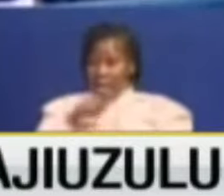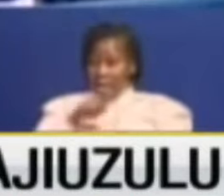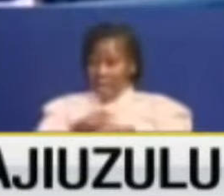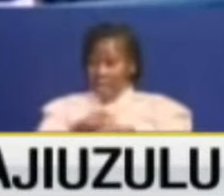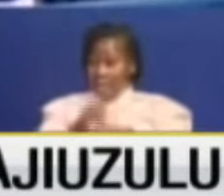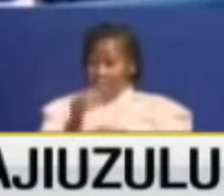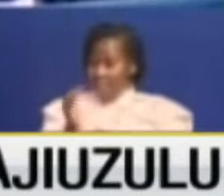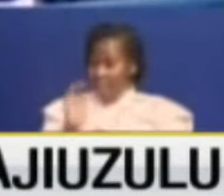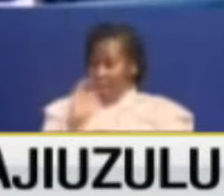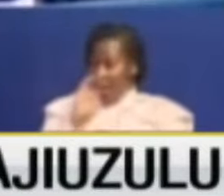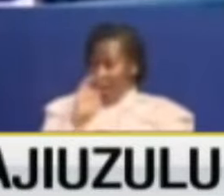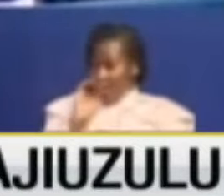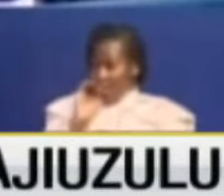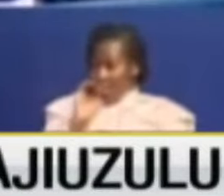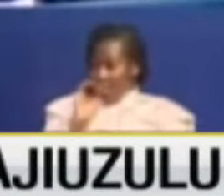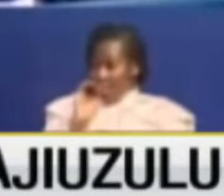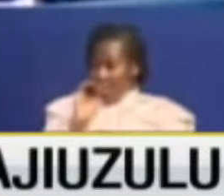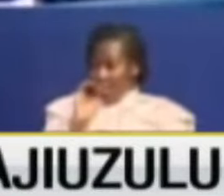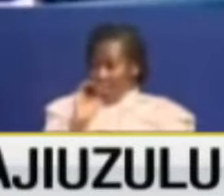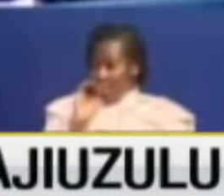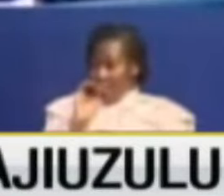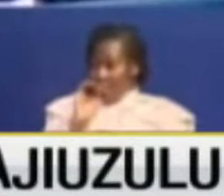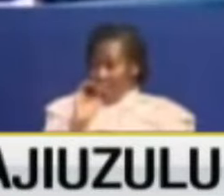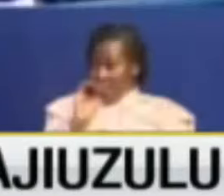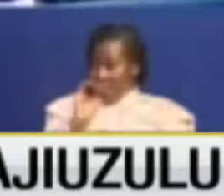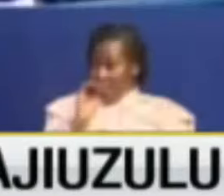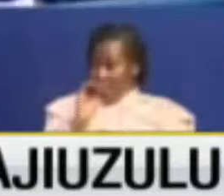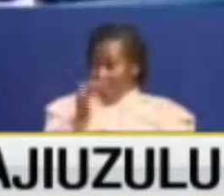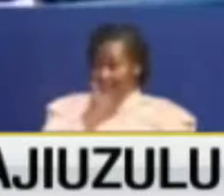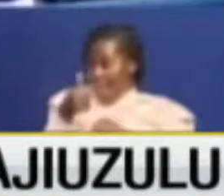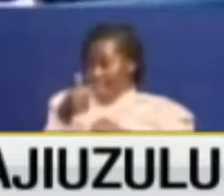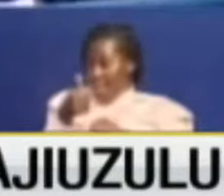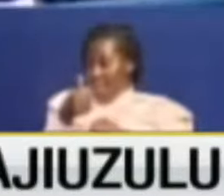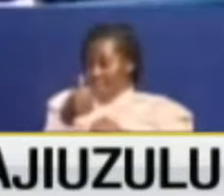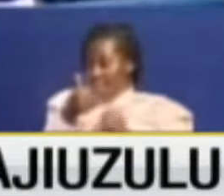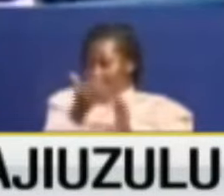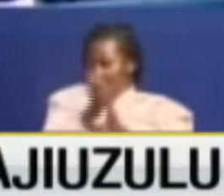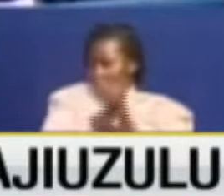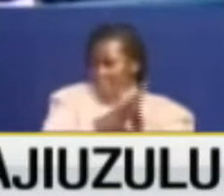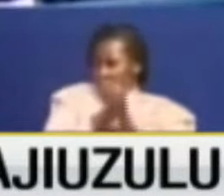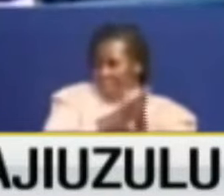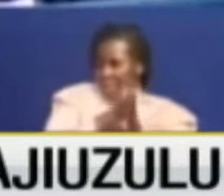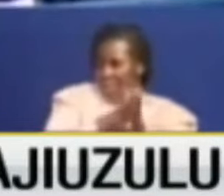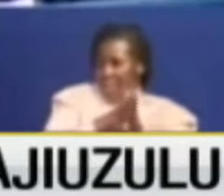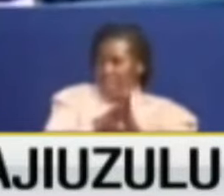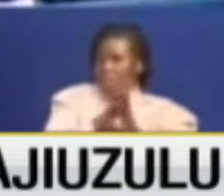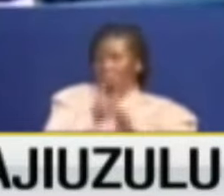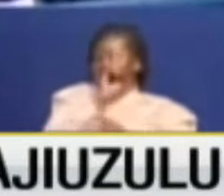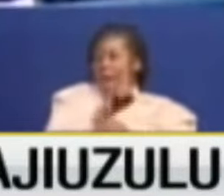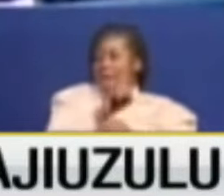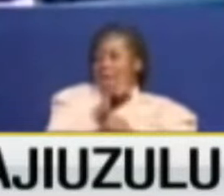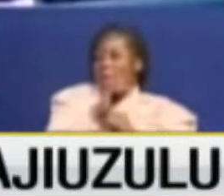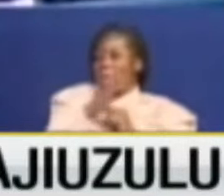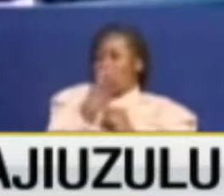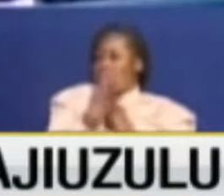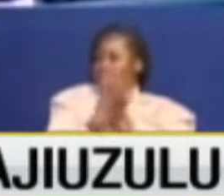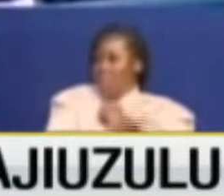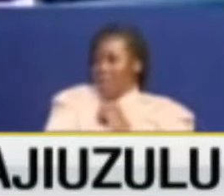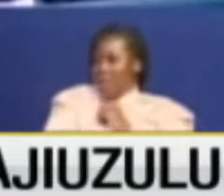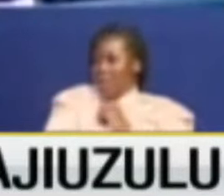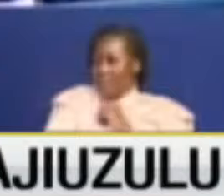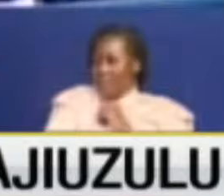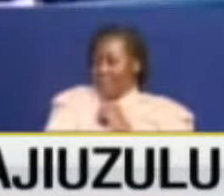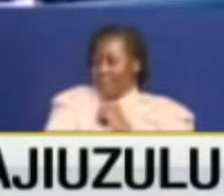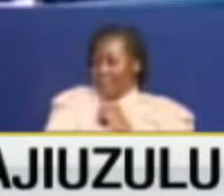he acts from malice or other base motives, he is one of the